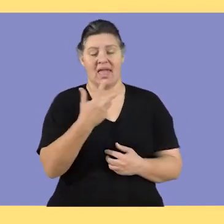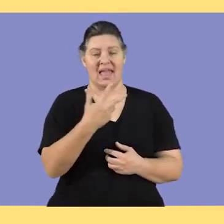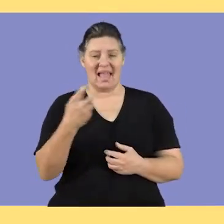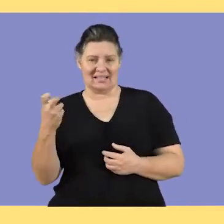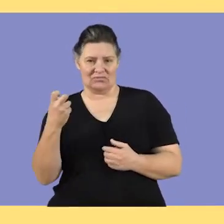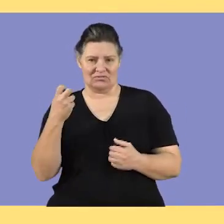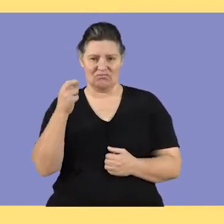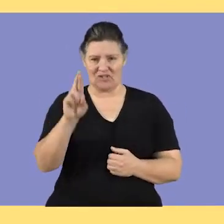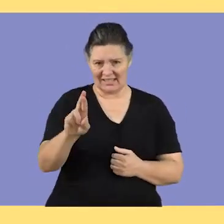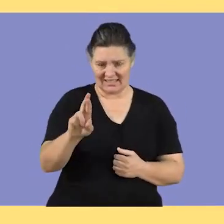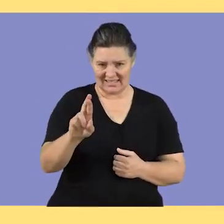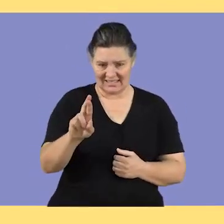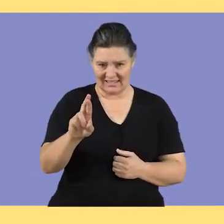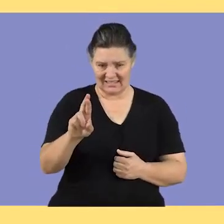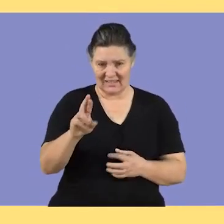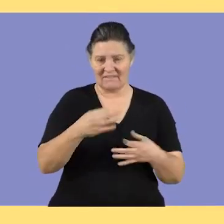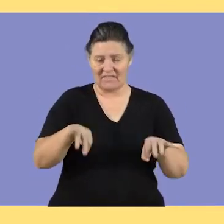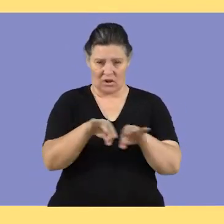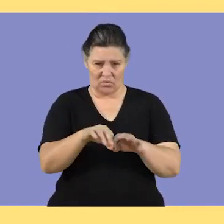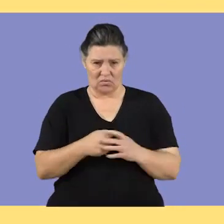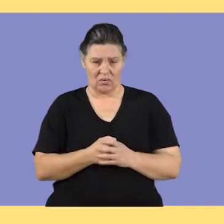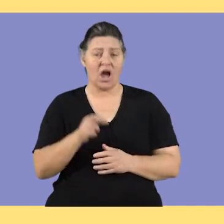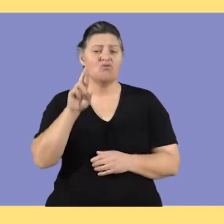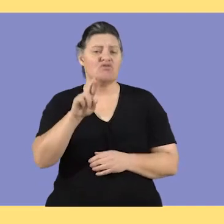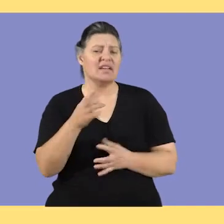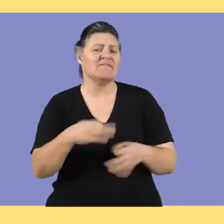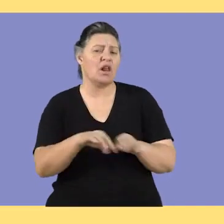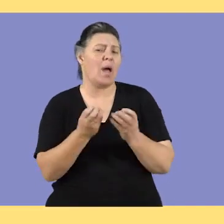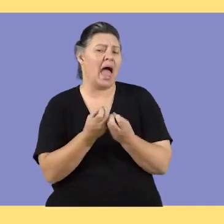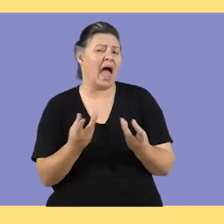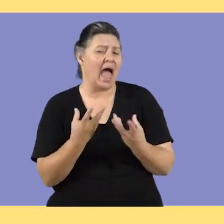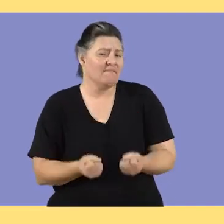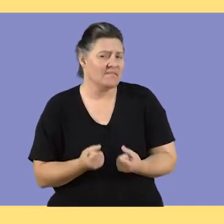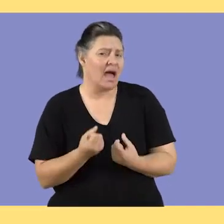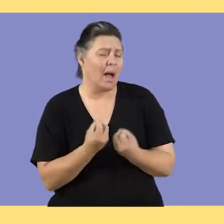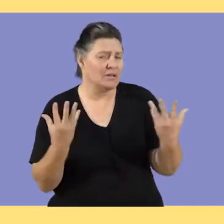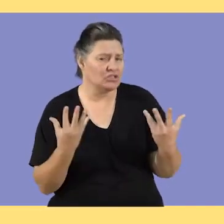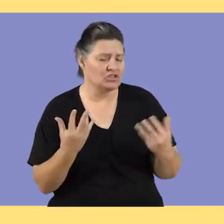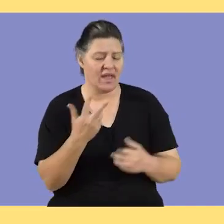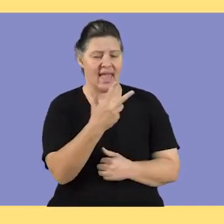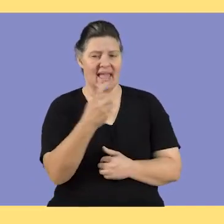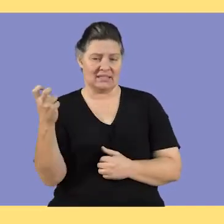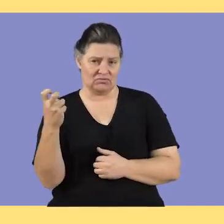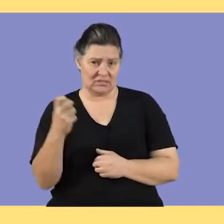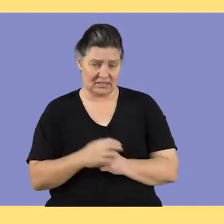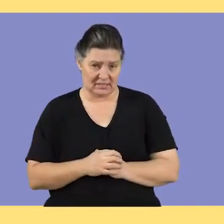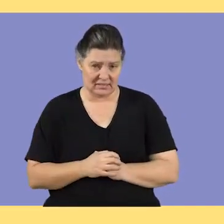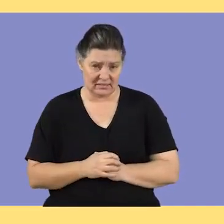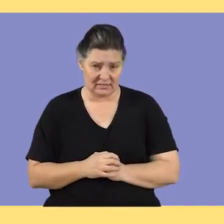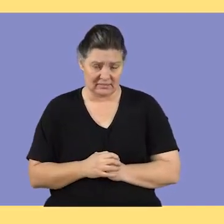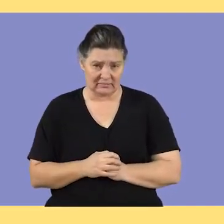but in rand value. How much is my have in rand value? You can see, you remember it. There it